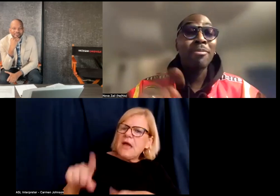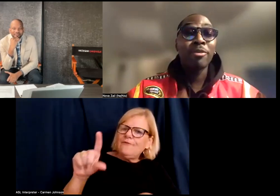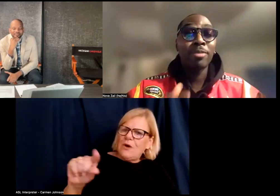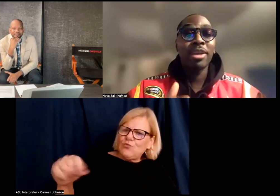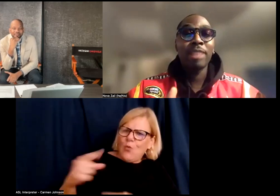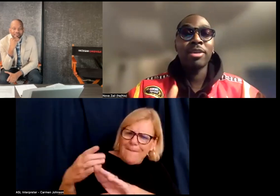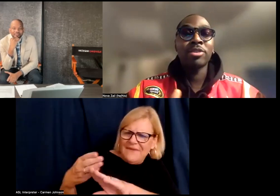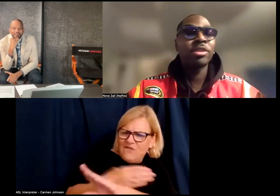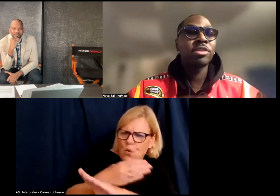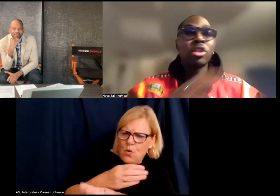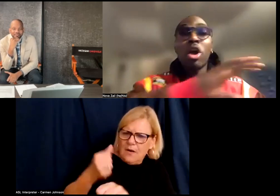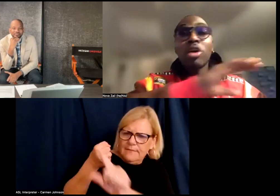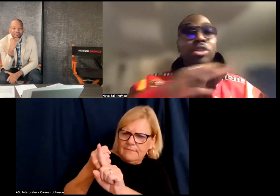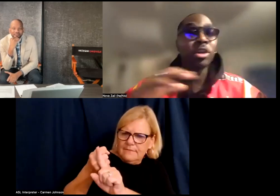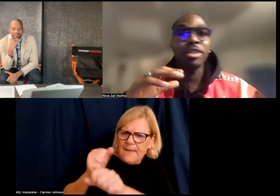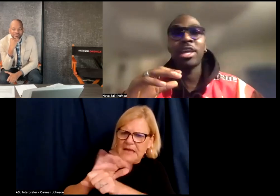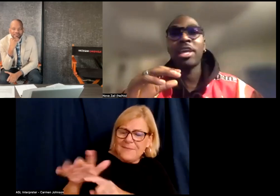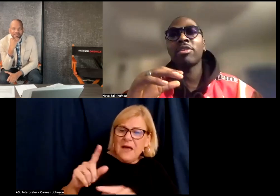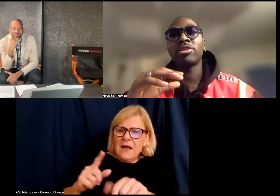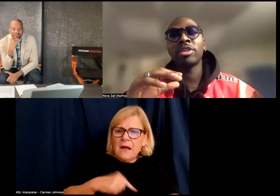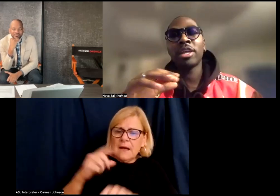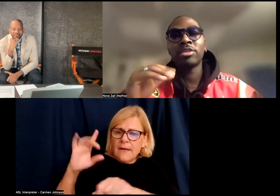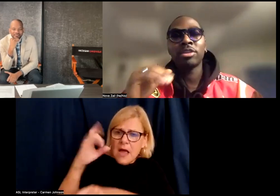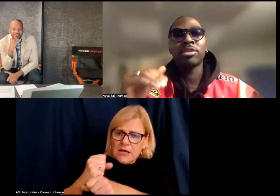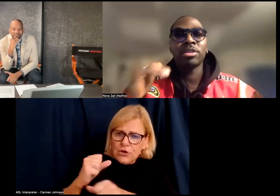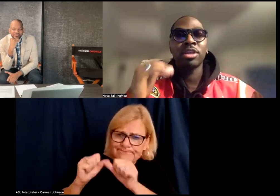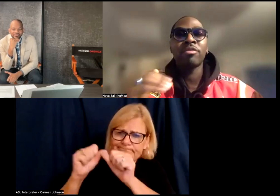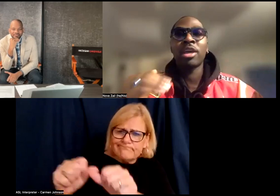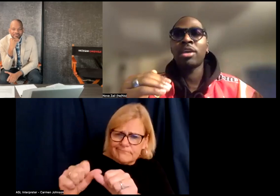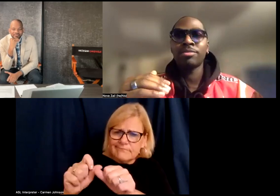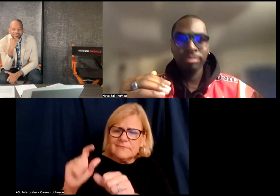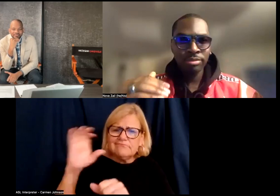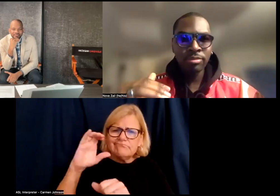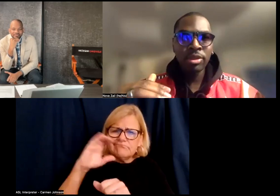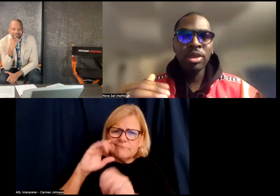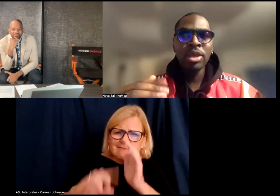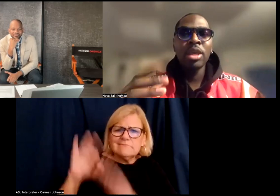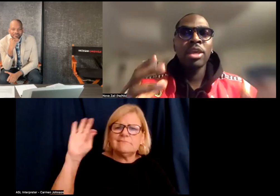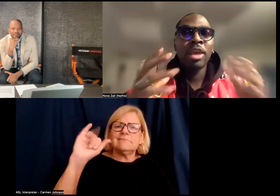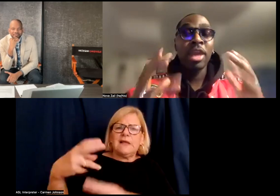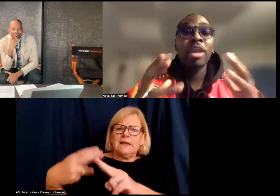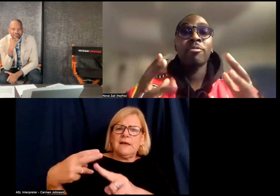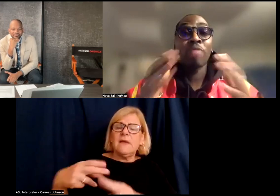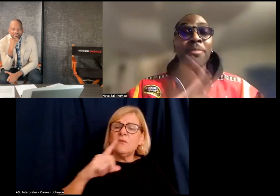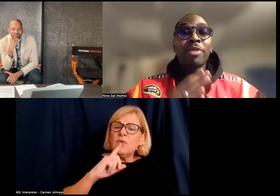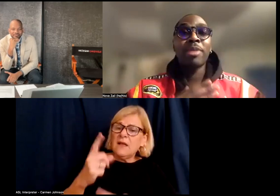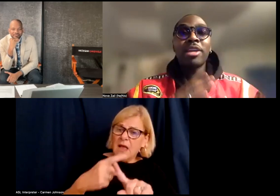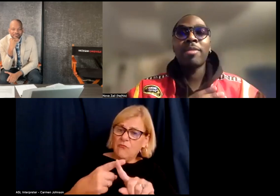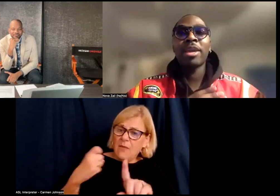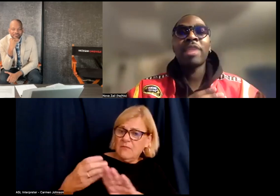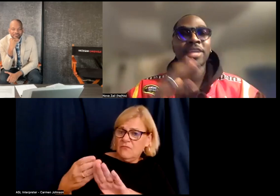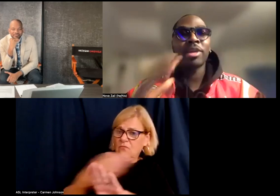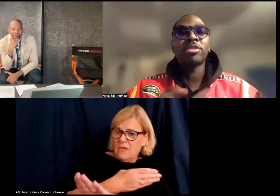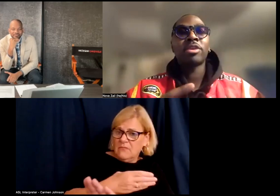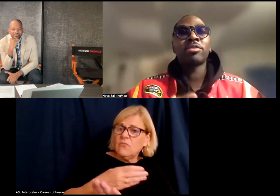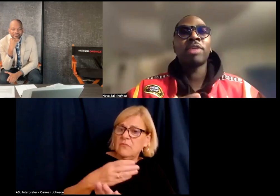right before the pandemic. So this long journey, this 8-year long journey that I took to discover that, came right before the pandemic.